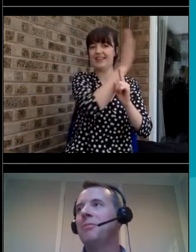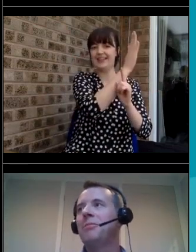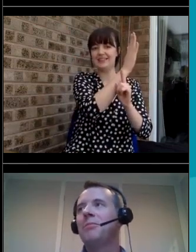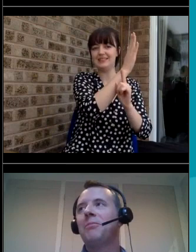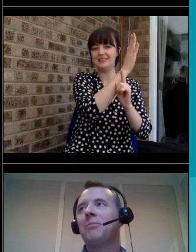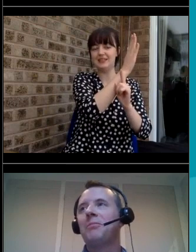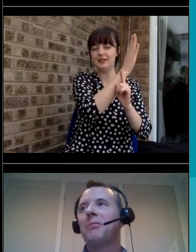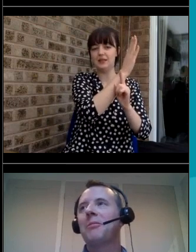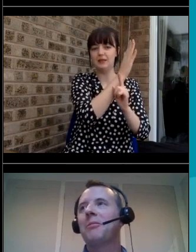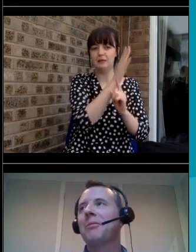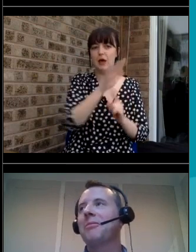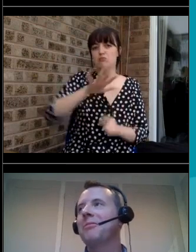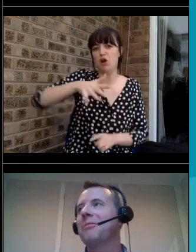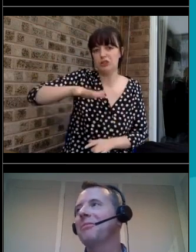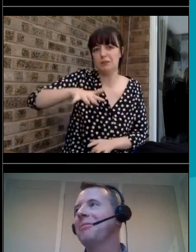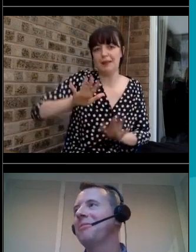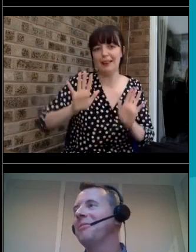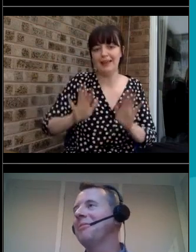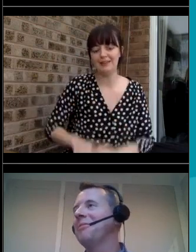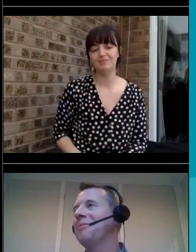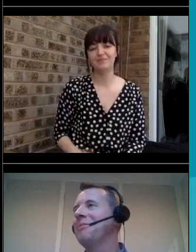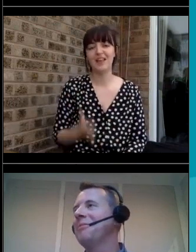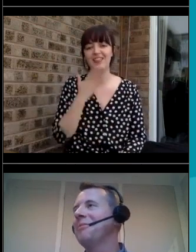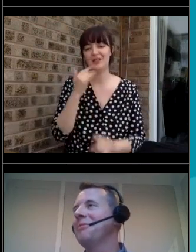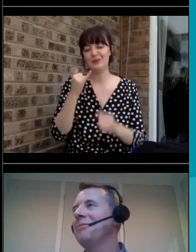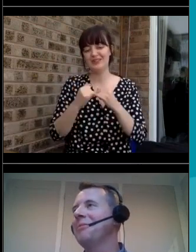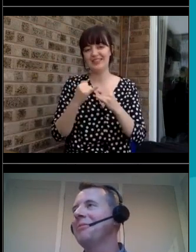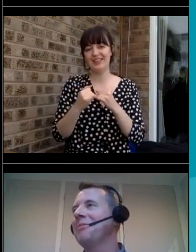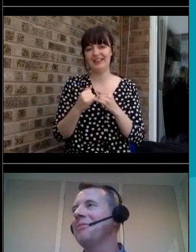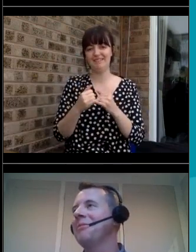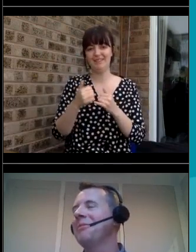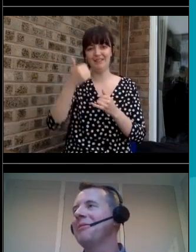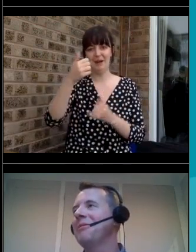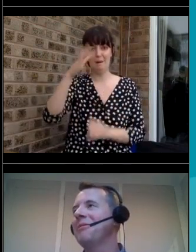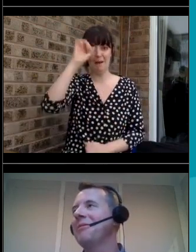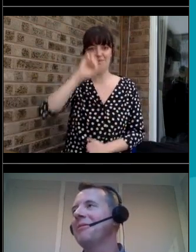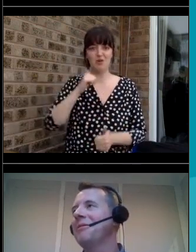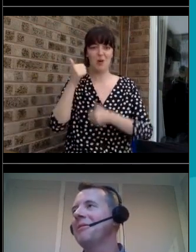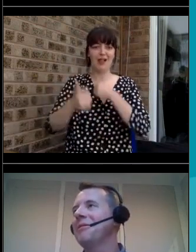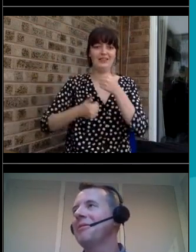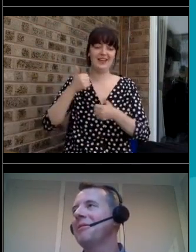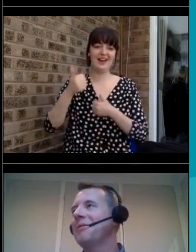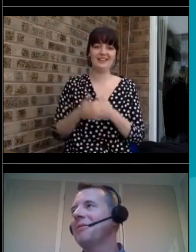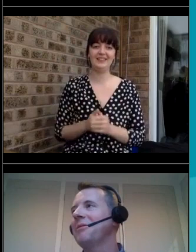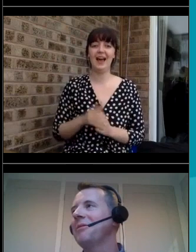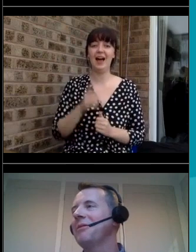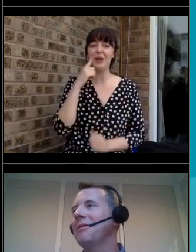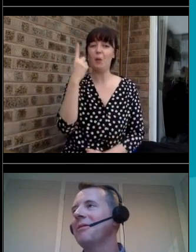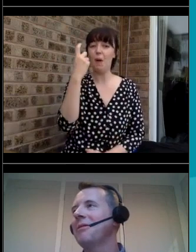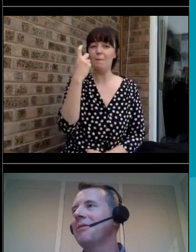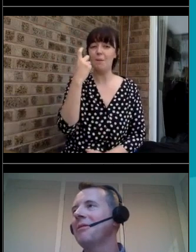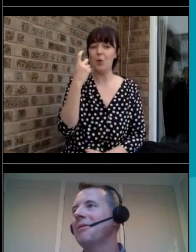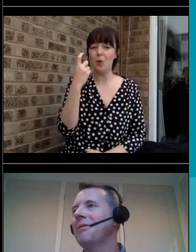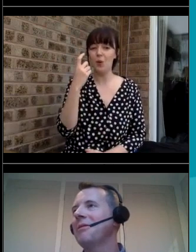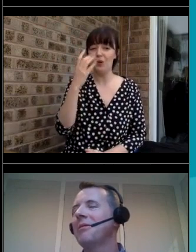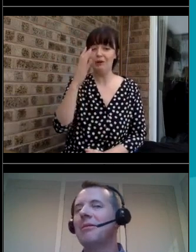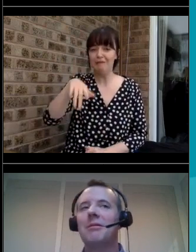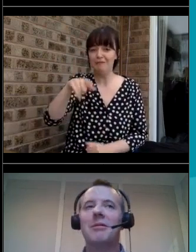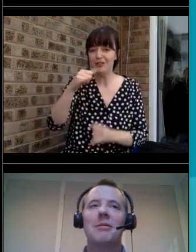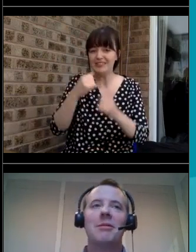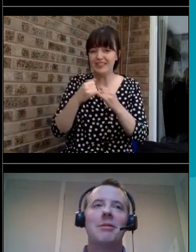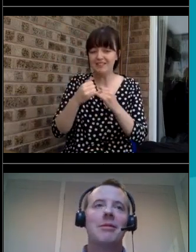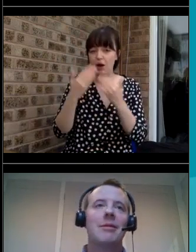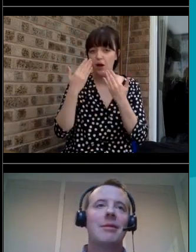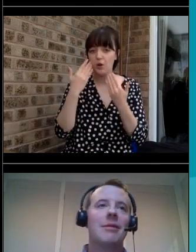approximately. Thank you for that, Steve. Well remembered. And I think we've got time for one more, Steve. I don't know if you can pick this up